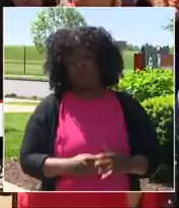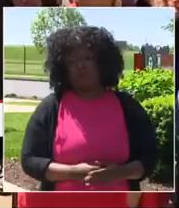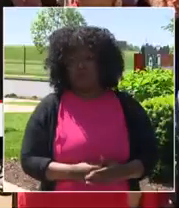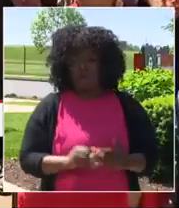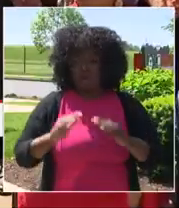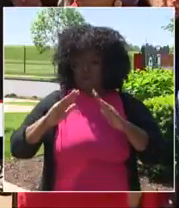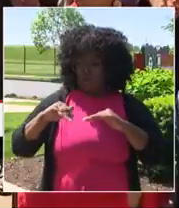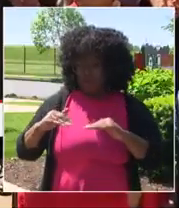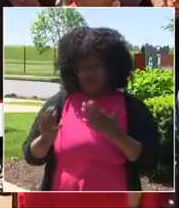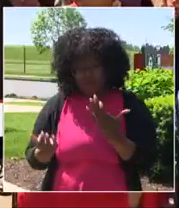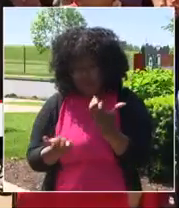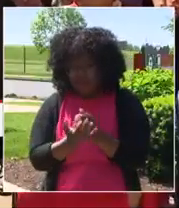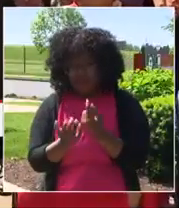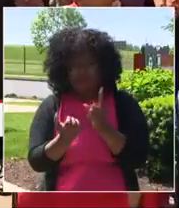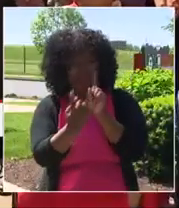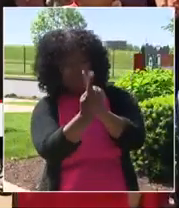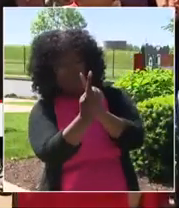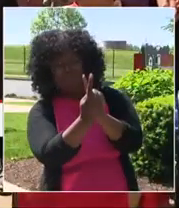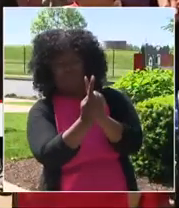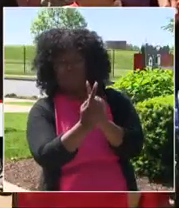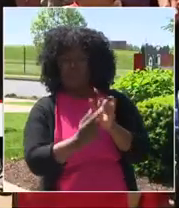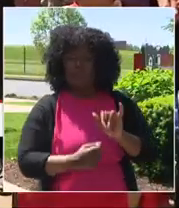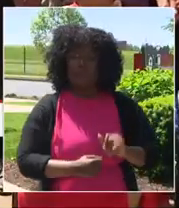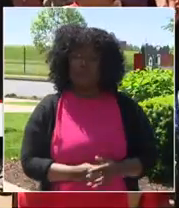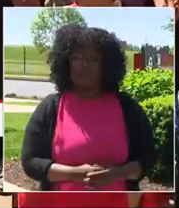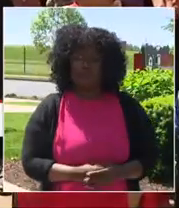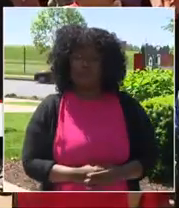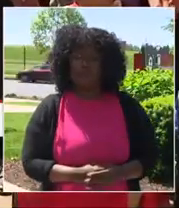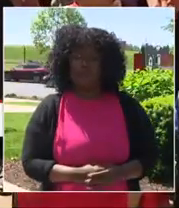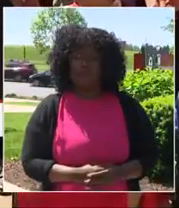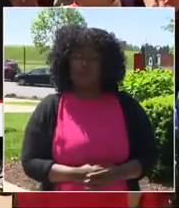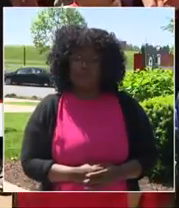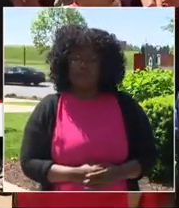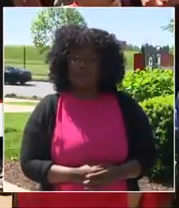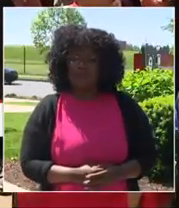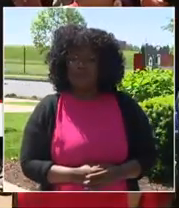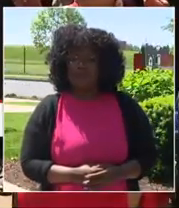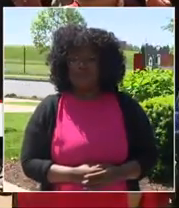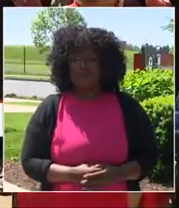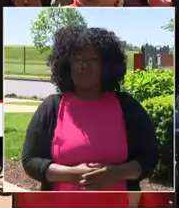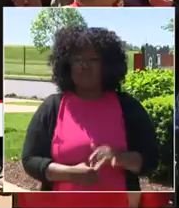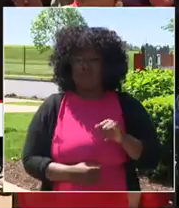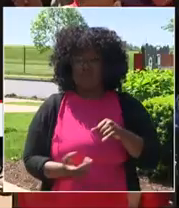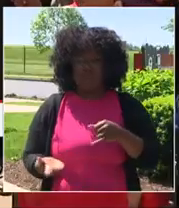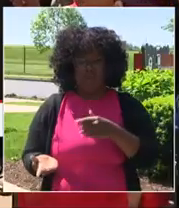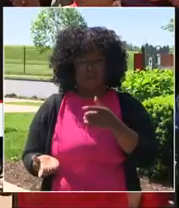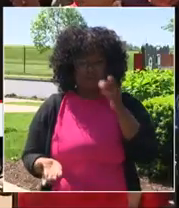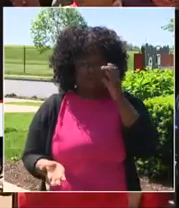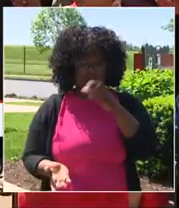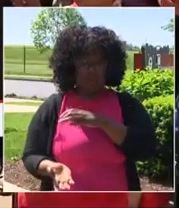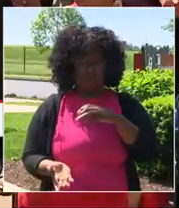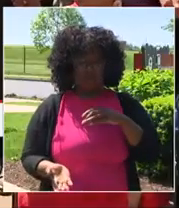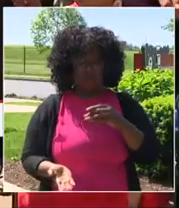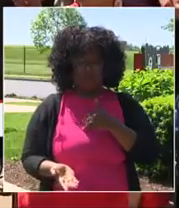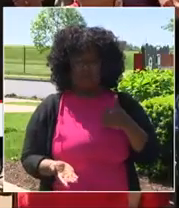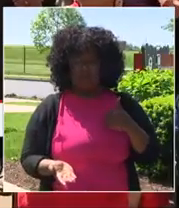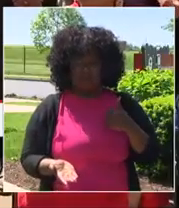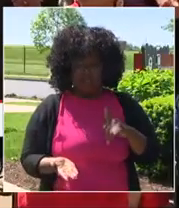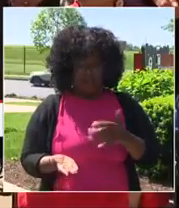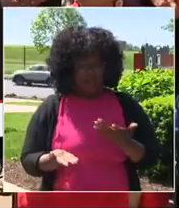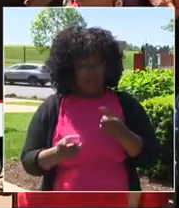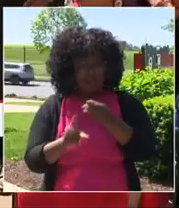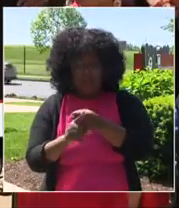to lawmakers. You heard the council member say, like, this affects schools. This affects all of